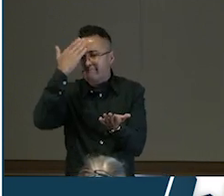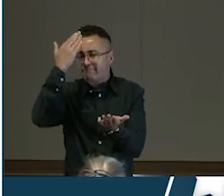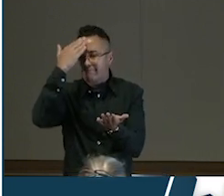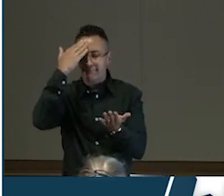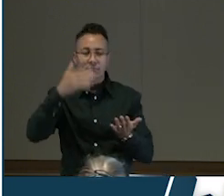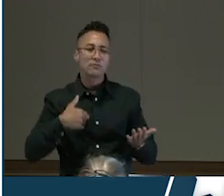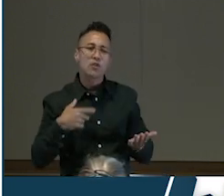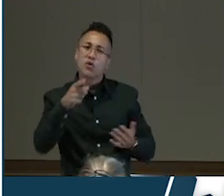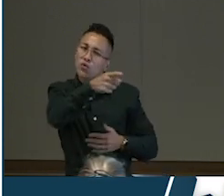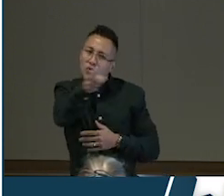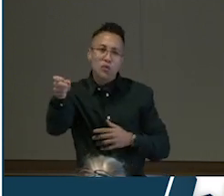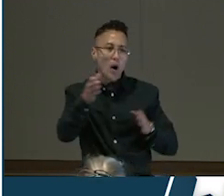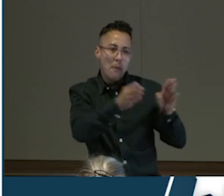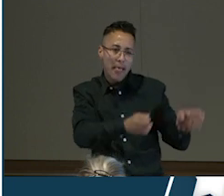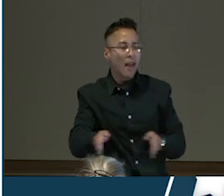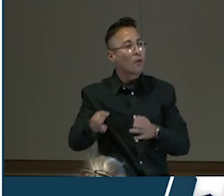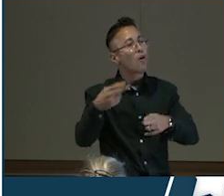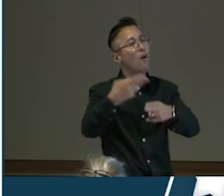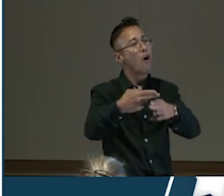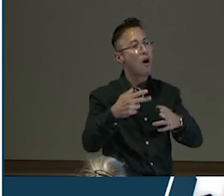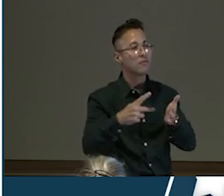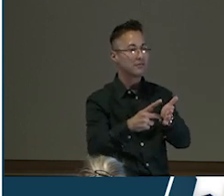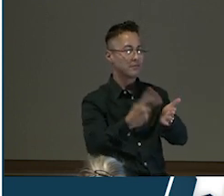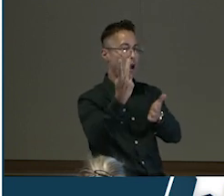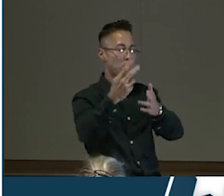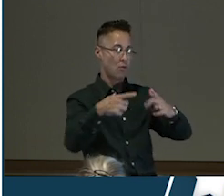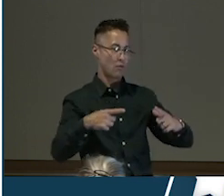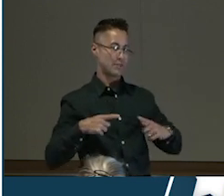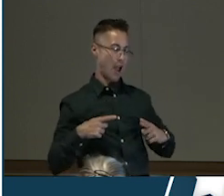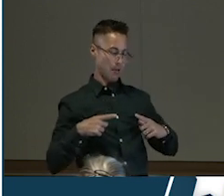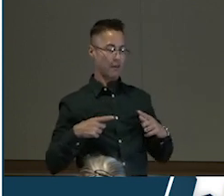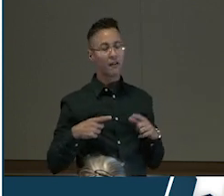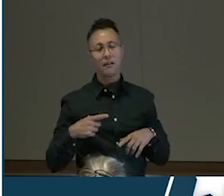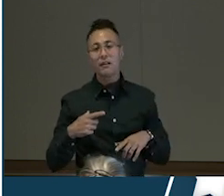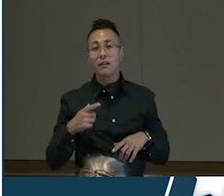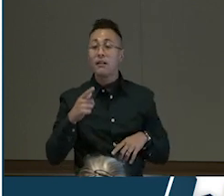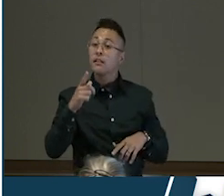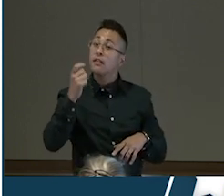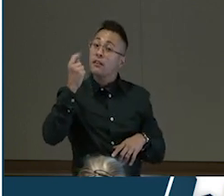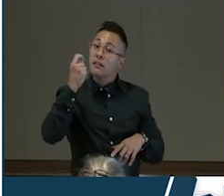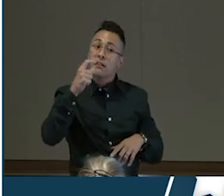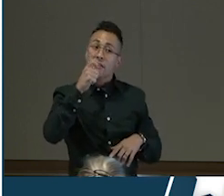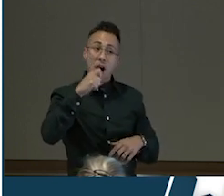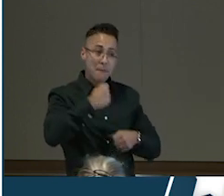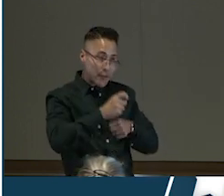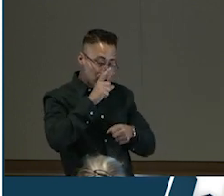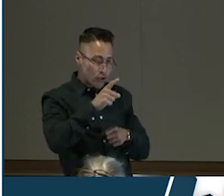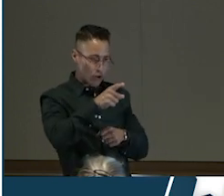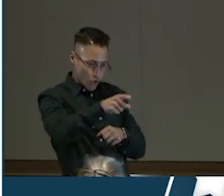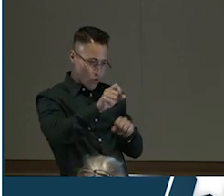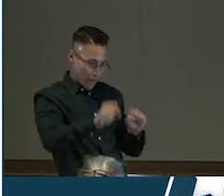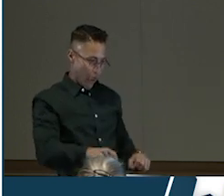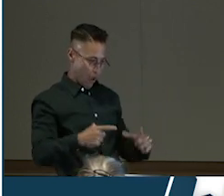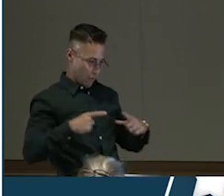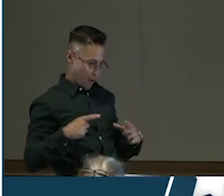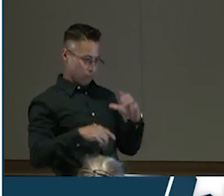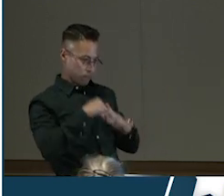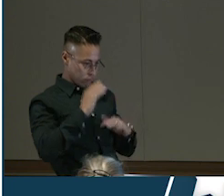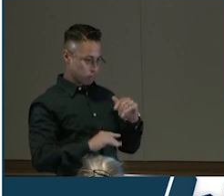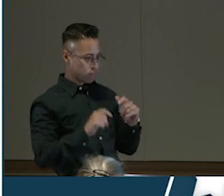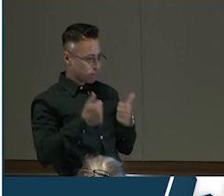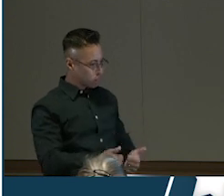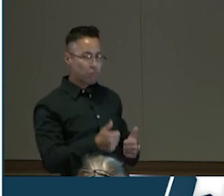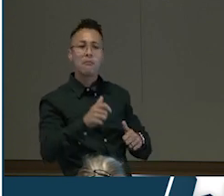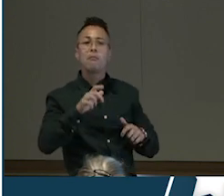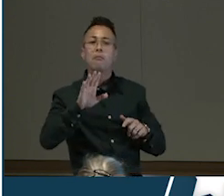planning what we call the double retirement. Right? We're looking at not just making sure you have the comfort to retire, but when you pass it, hopefully